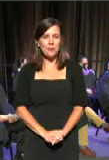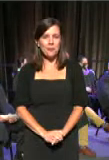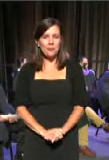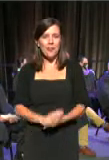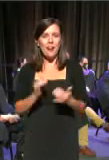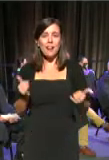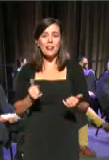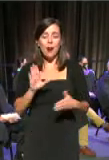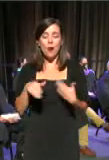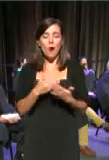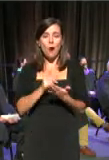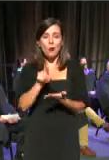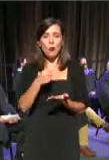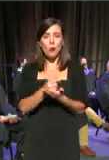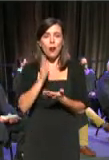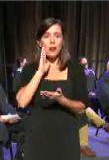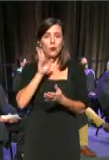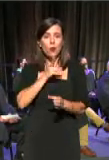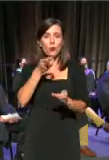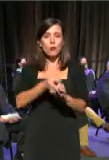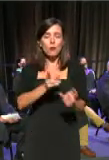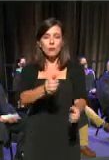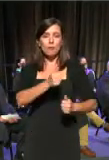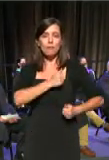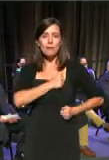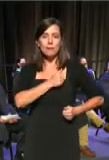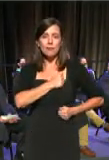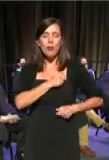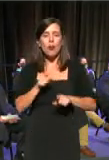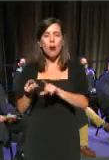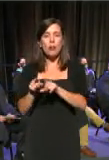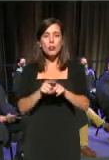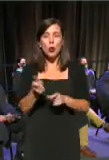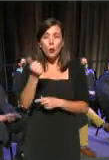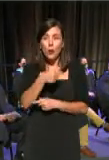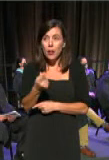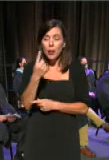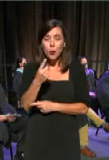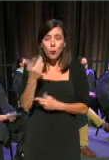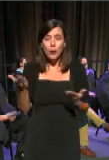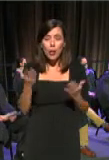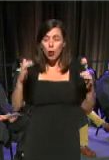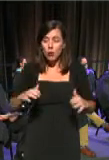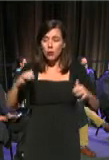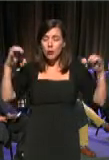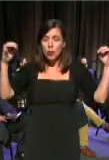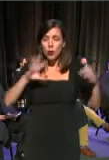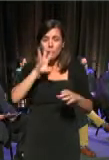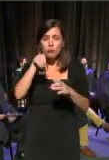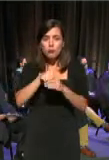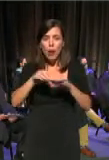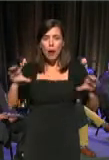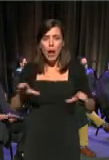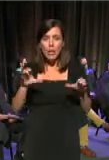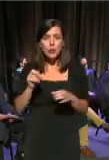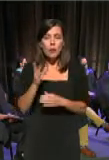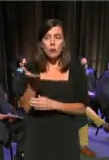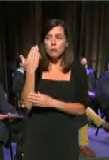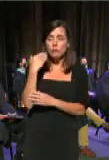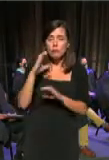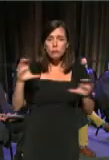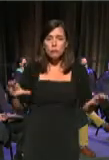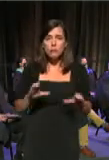Now, would all the graduates that will be serving our country in the armed forces, as well as anyone in the audience who is in active service or have served our